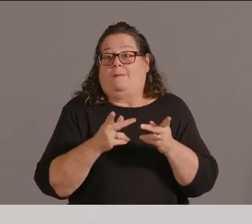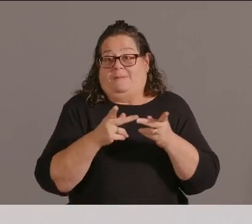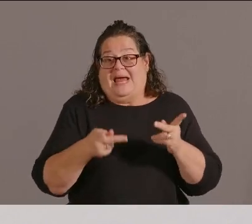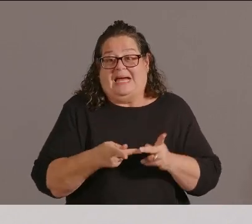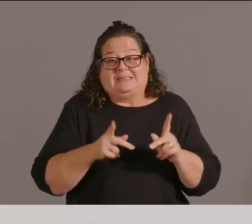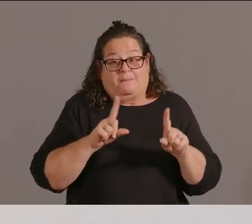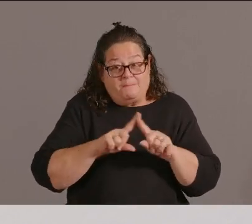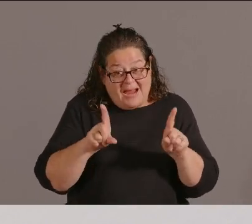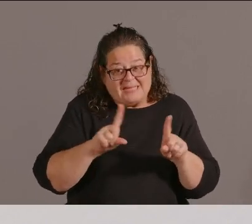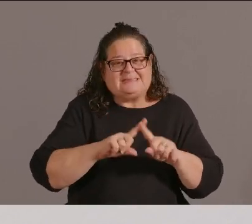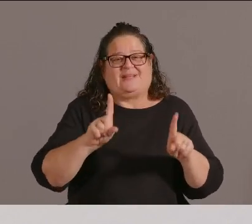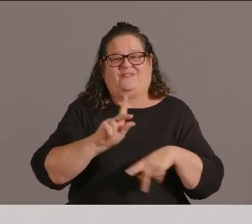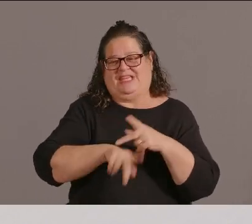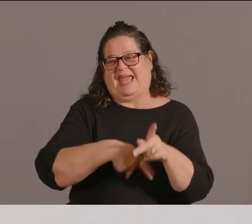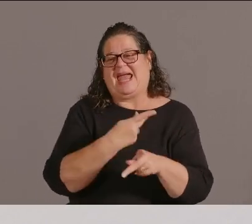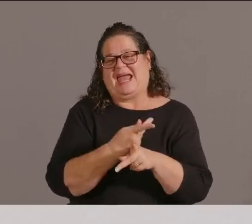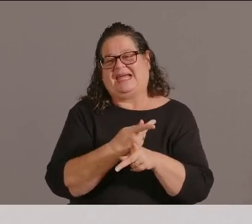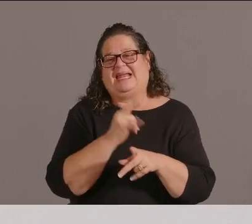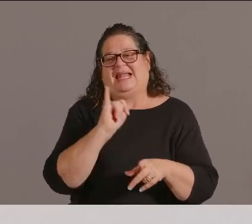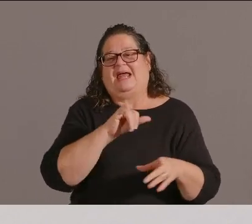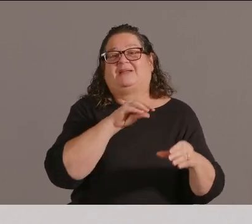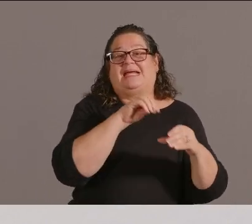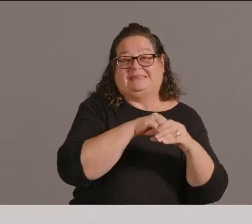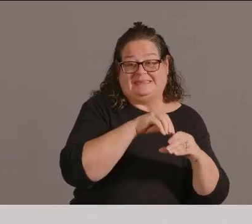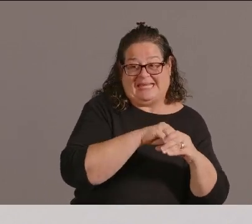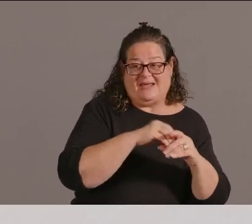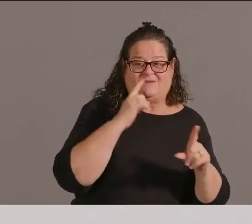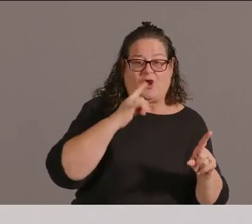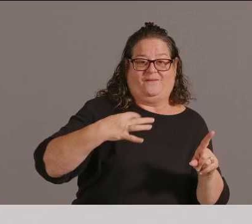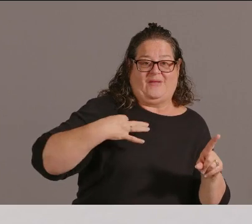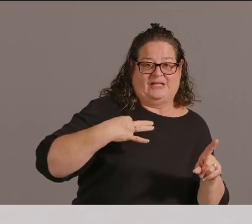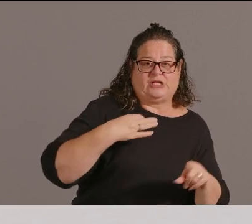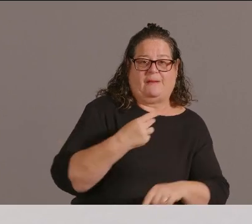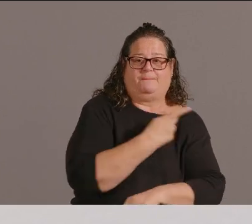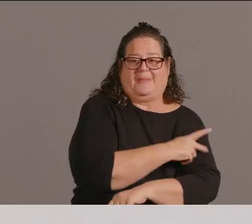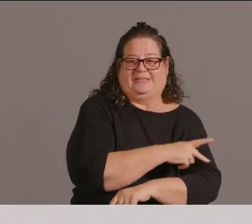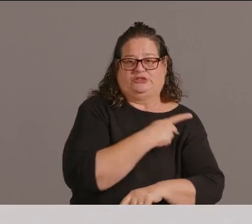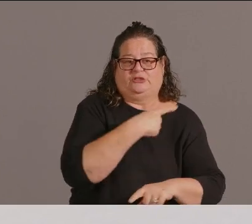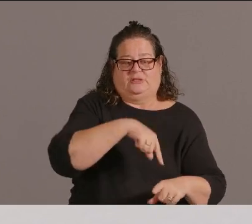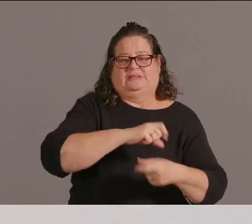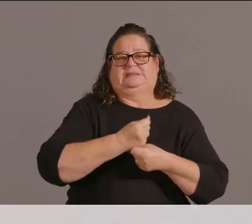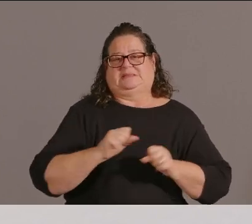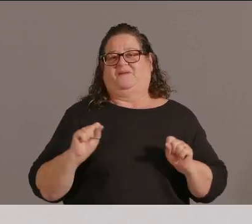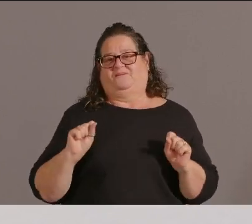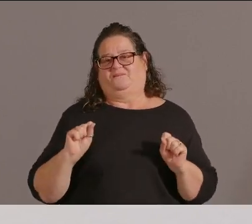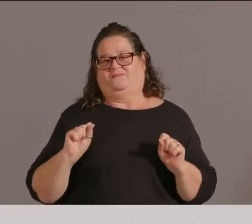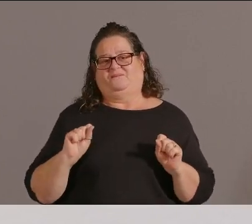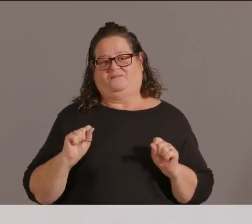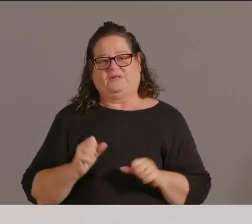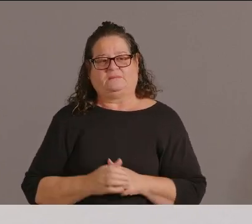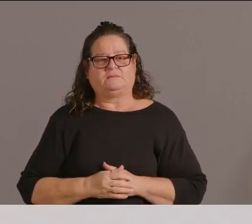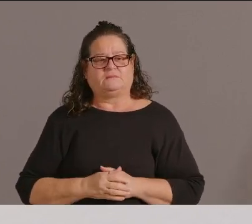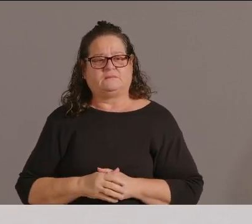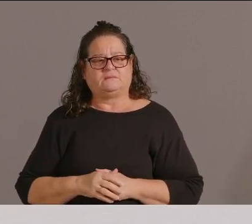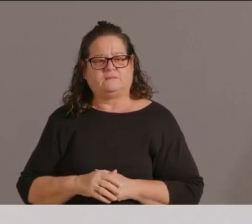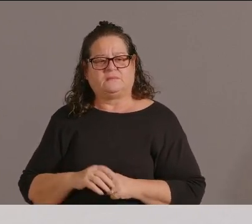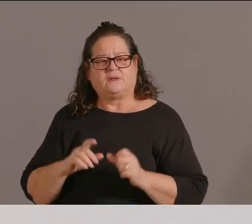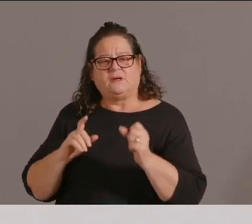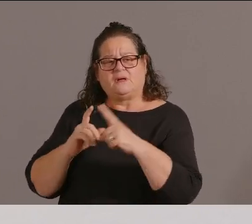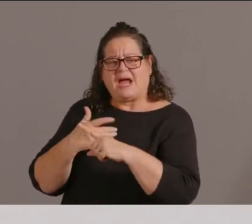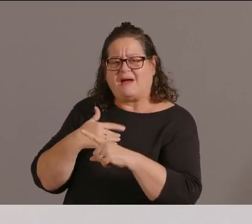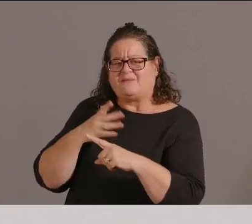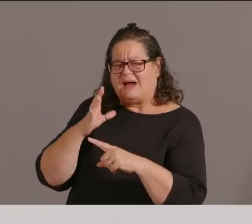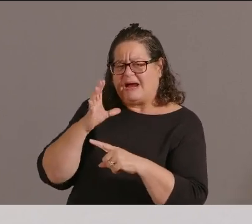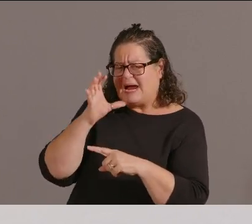volunteers and our patients safe. Do you have an estimate on how many more pods the state might open? So I know that we're